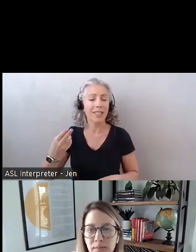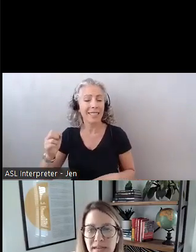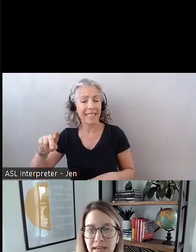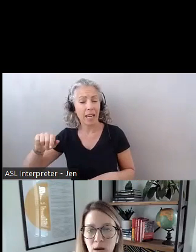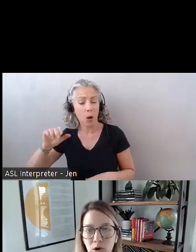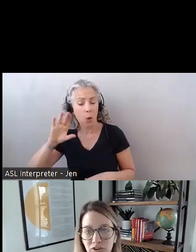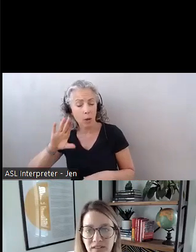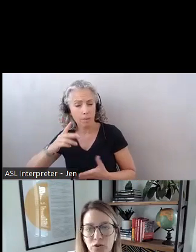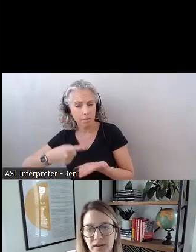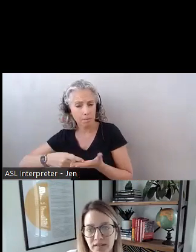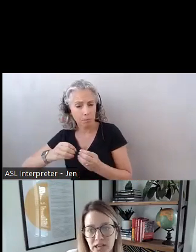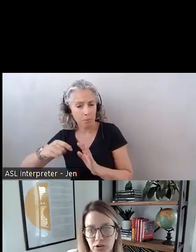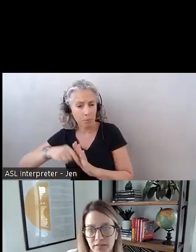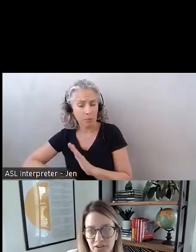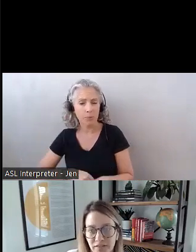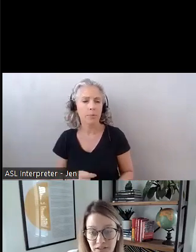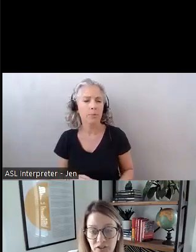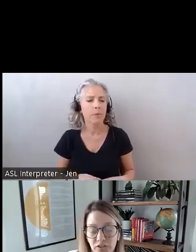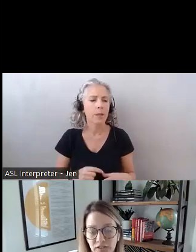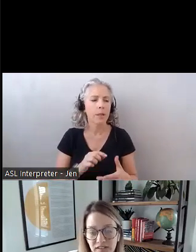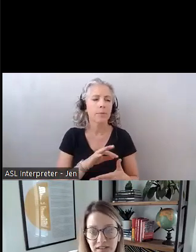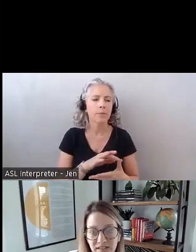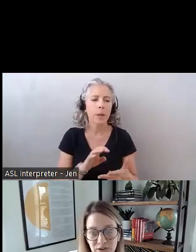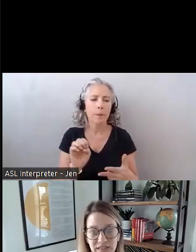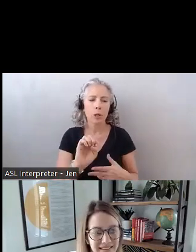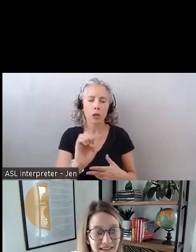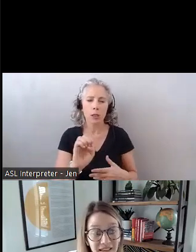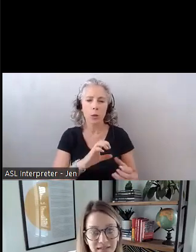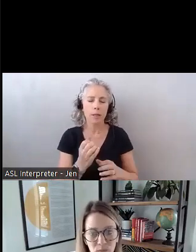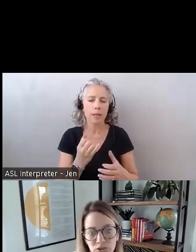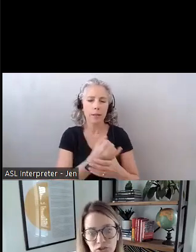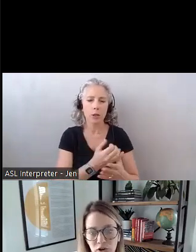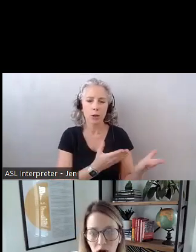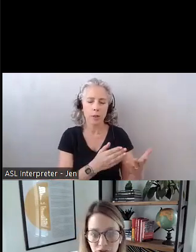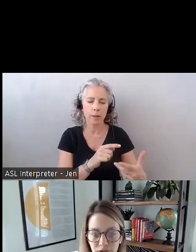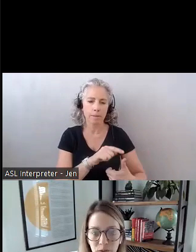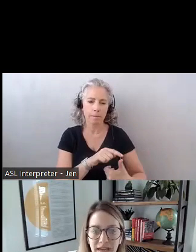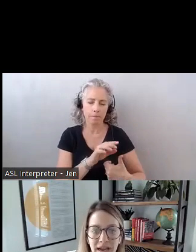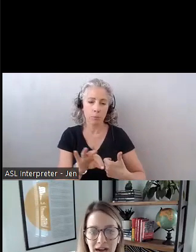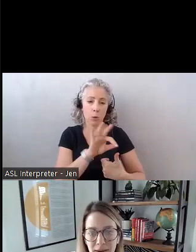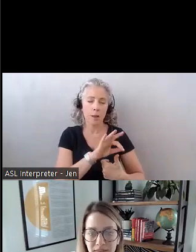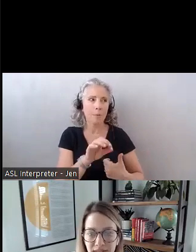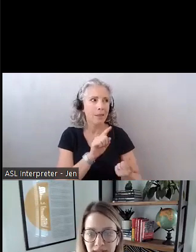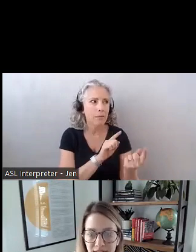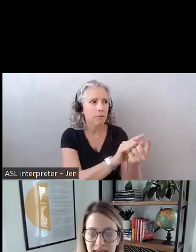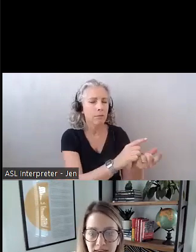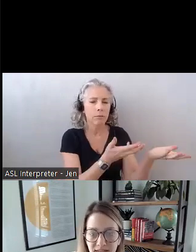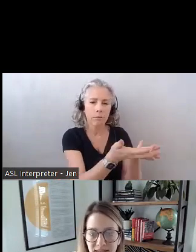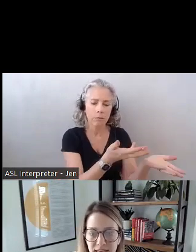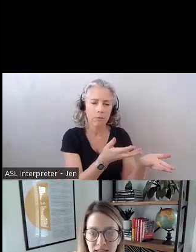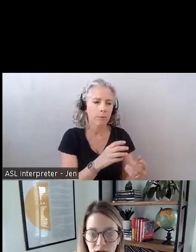core components being emergency crisis intervention services, that's that someone to talk to.